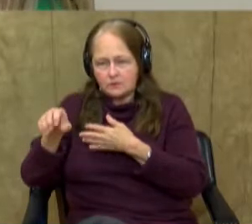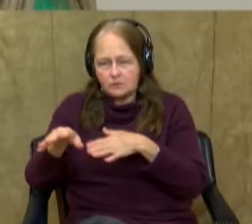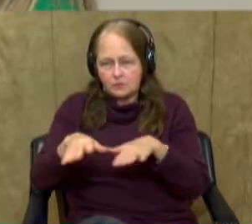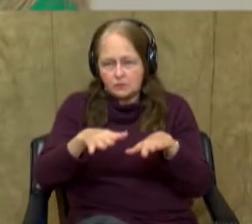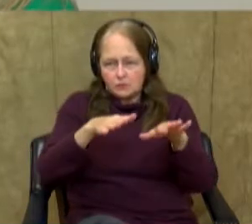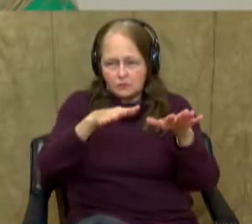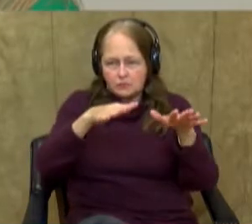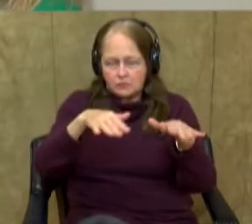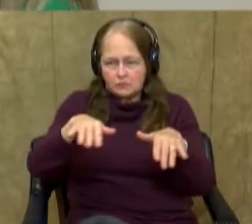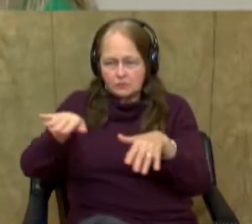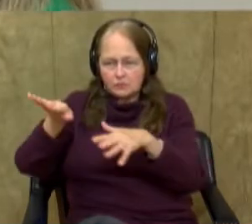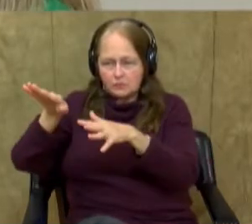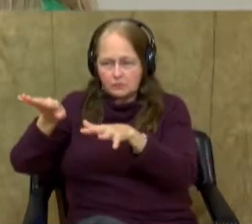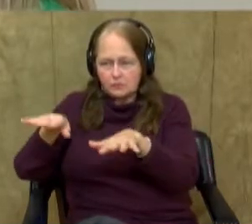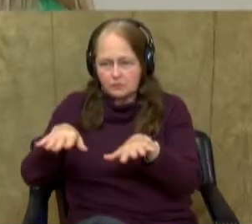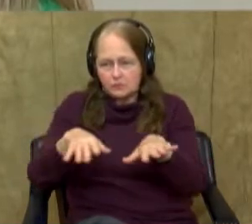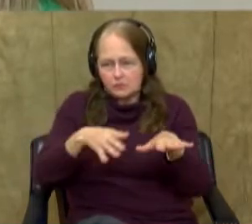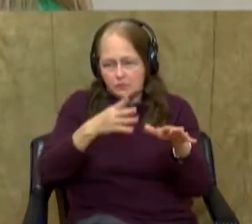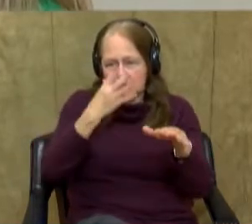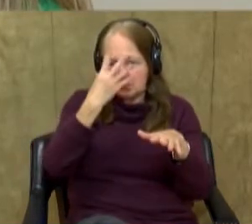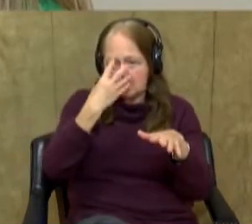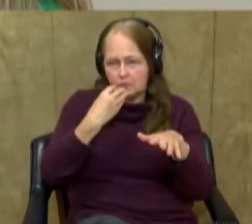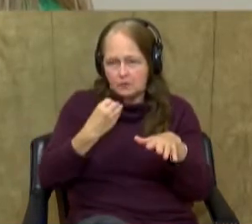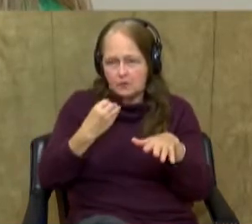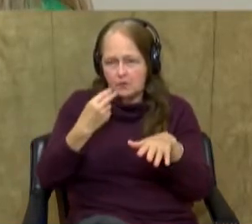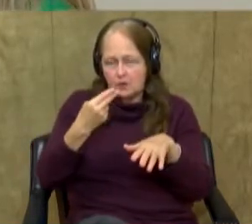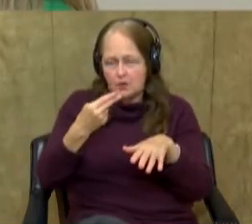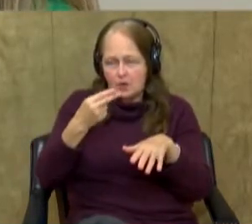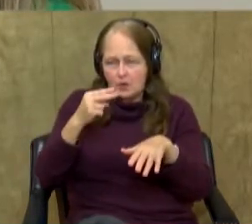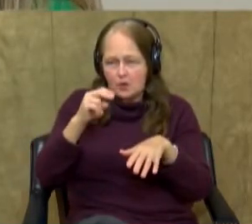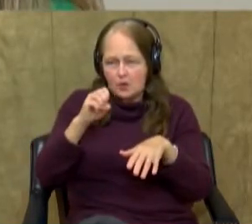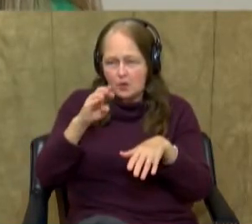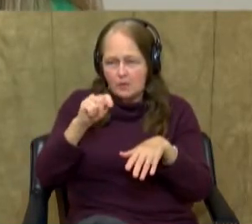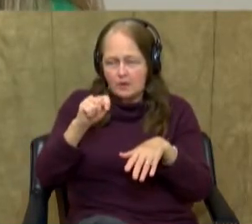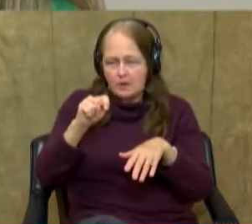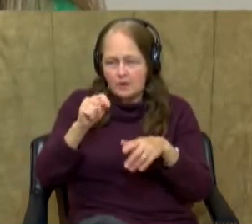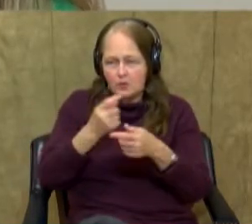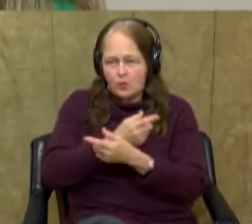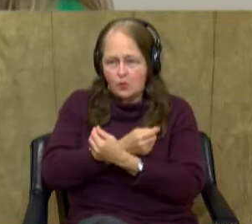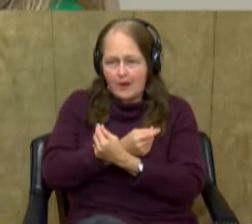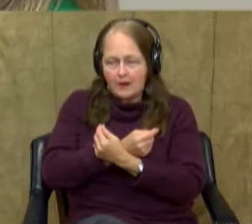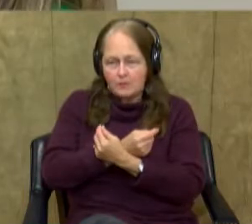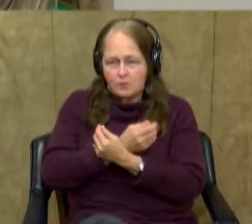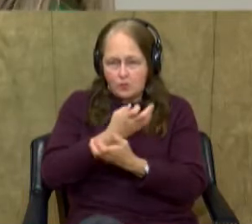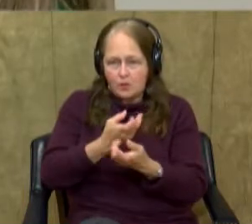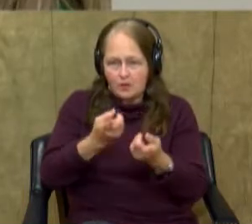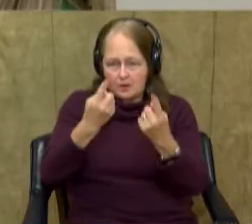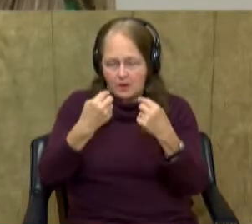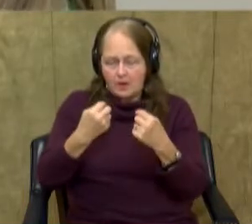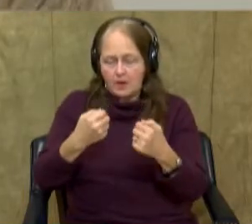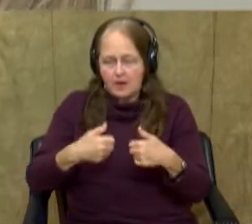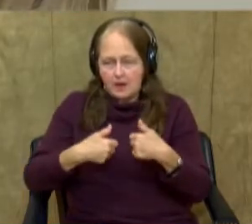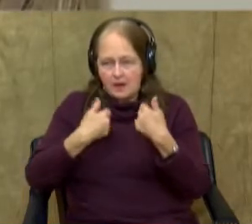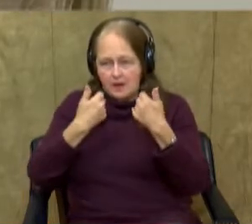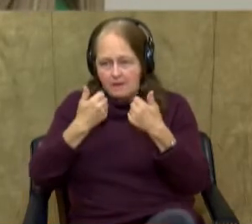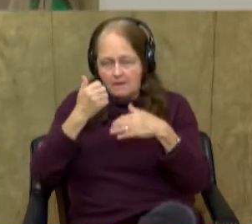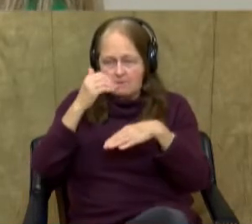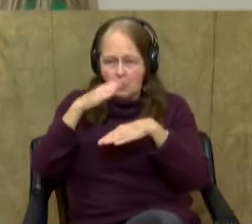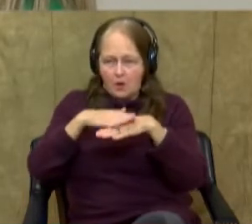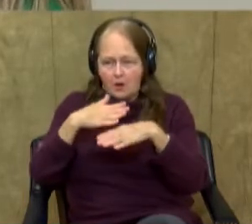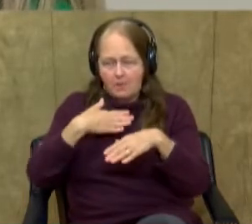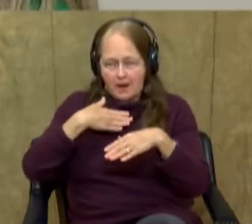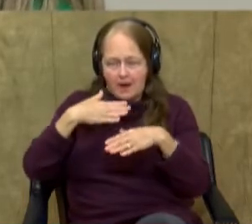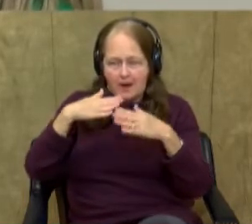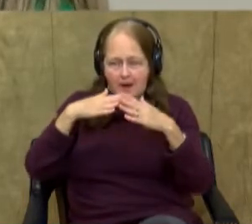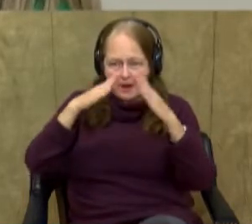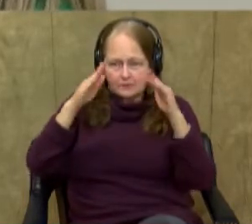water. Oh, how beautiful you are, said Hermit Crab. Would one of you be willing to come and live on my house? It's so